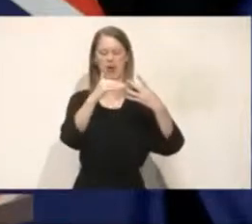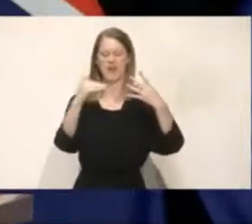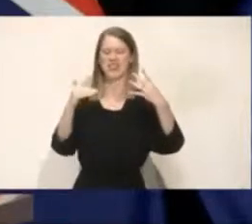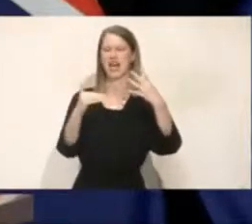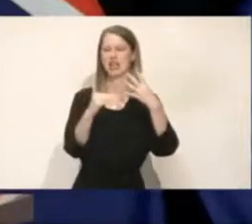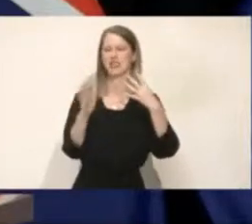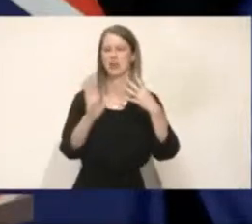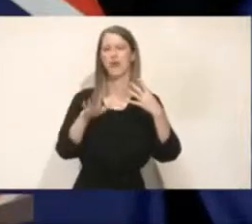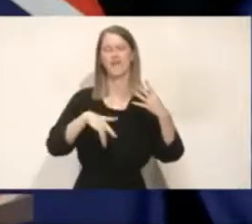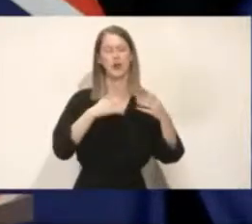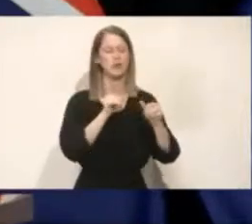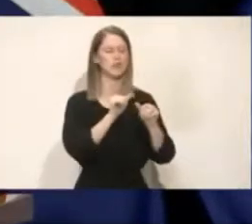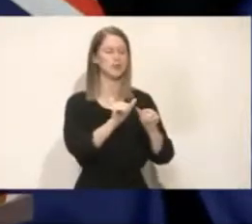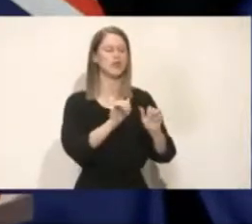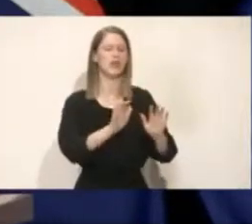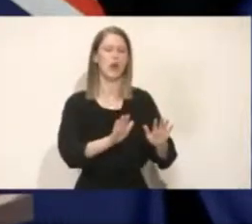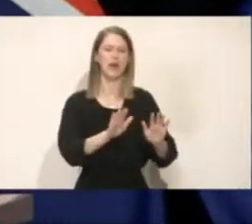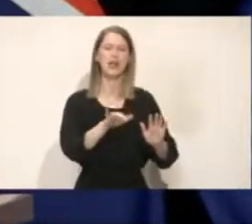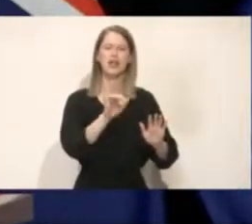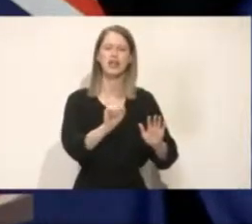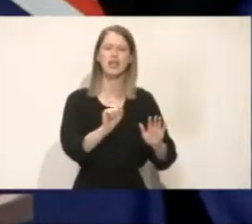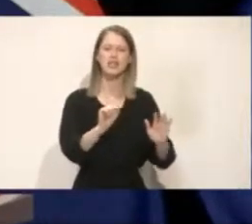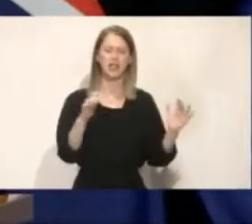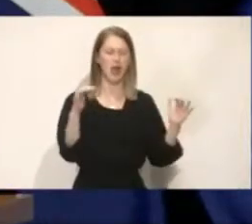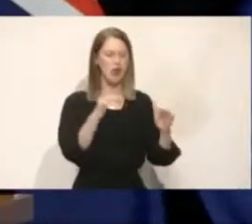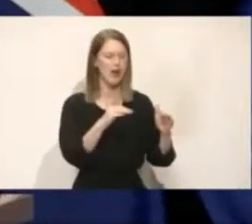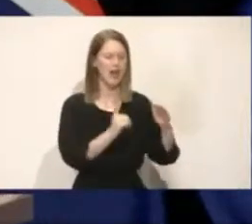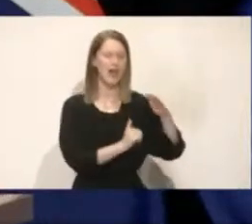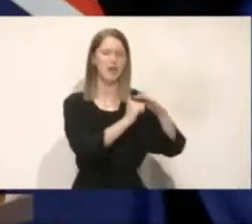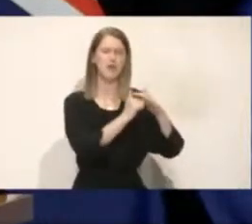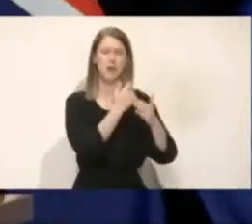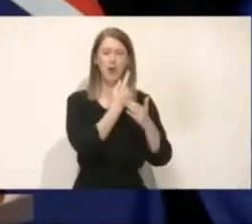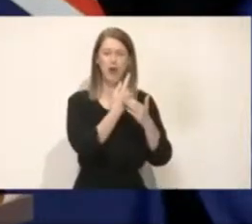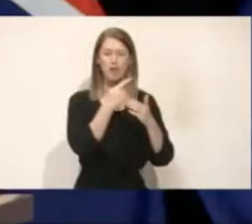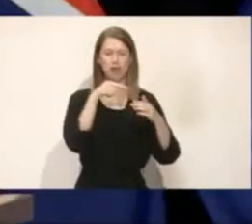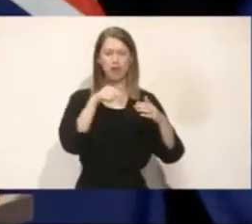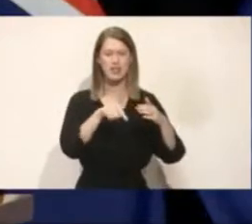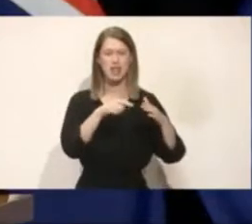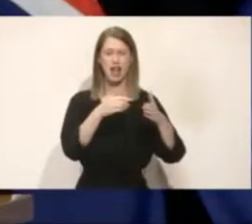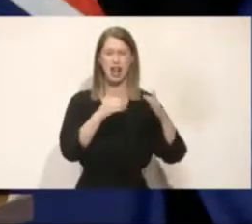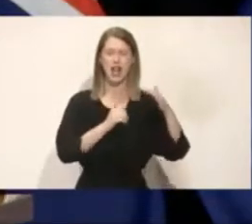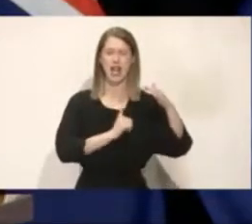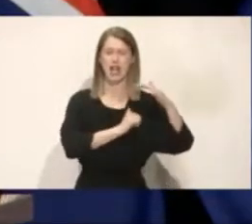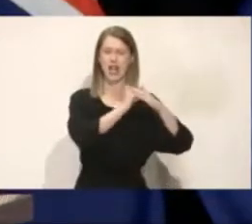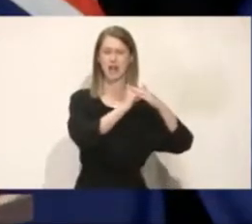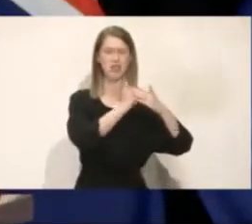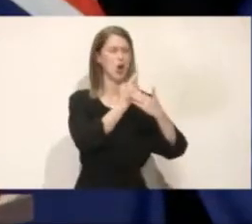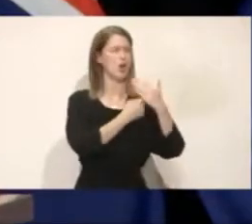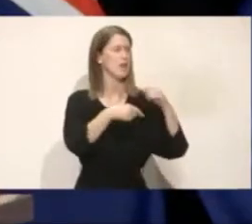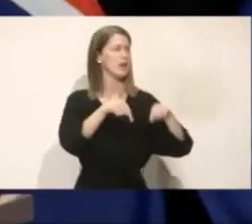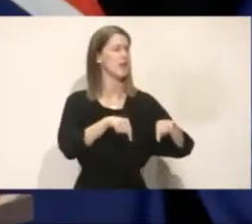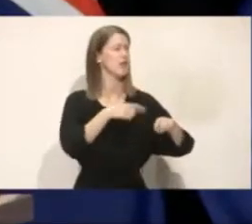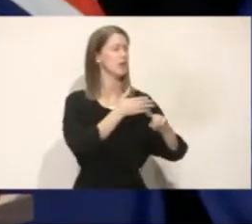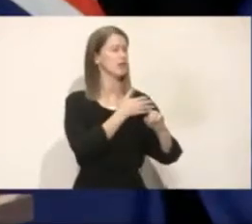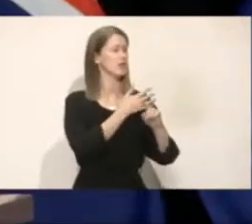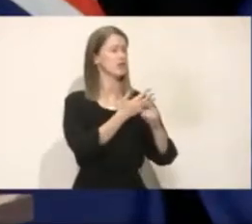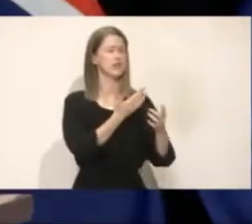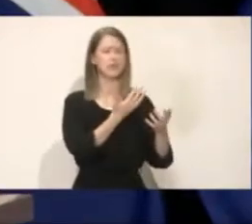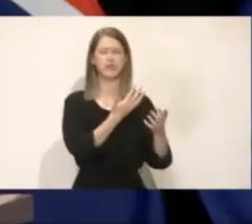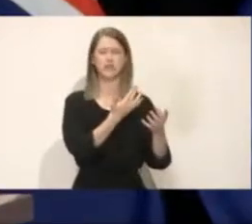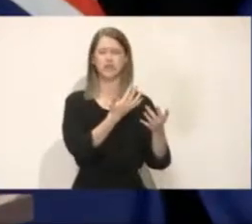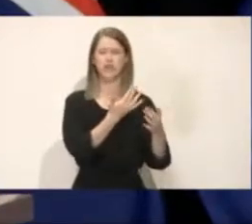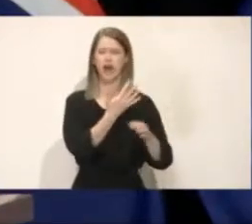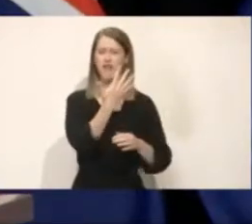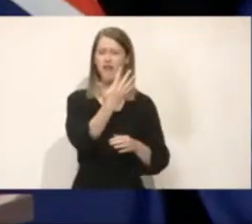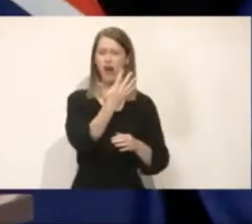be in the right place. But yes, on gathering limits, but keeping in mind we've only had these gathering limits in place for